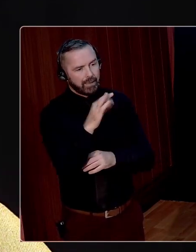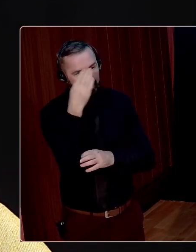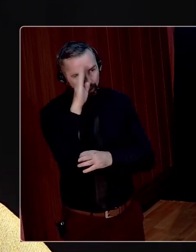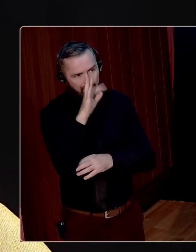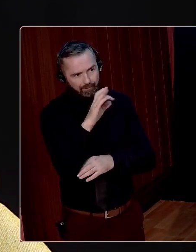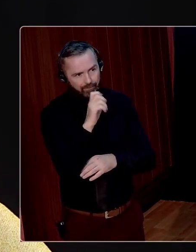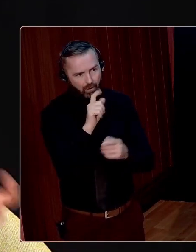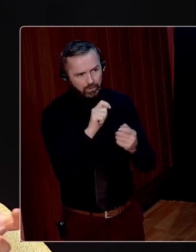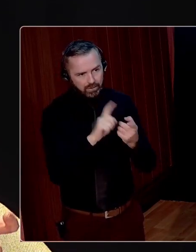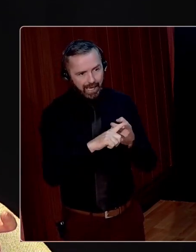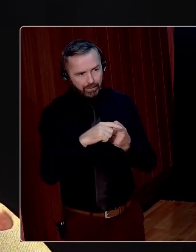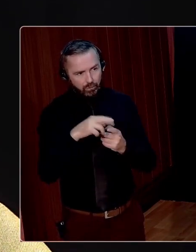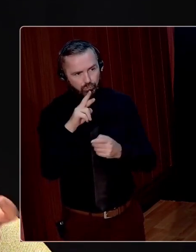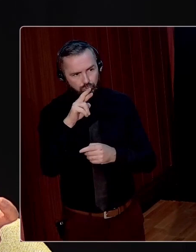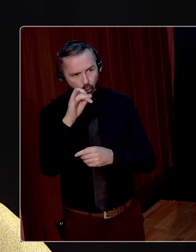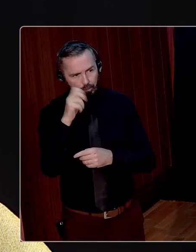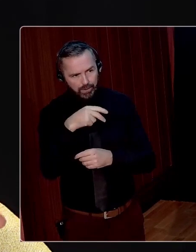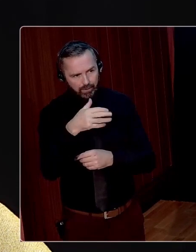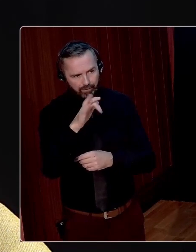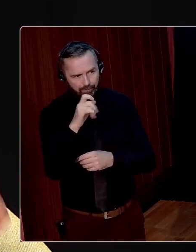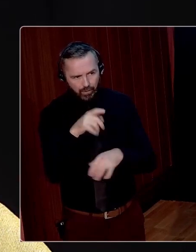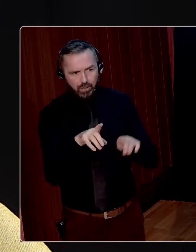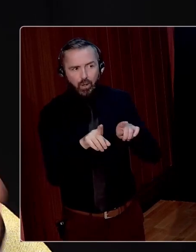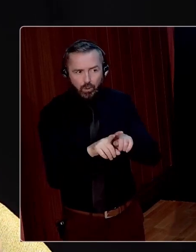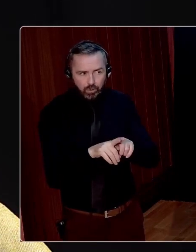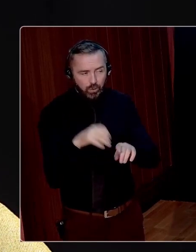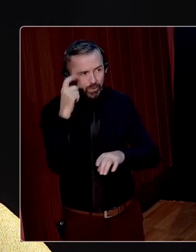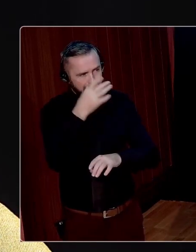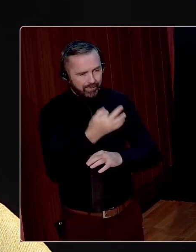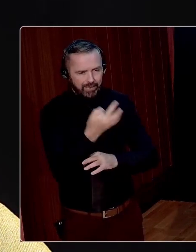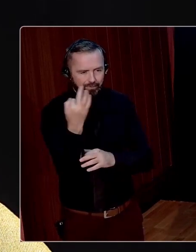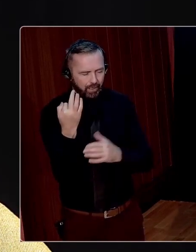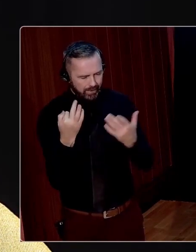the Roman font also. So it was difficult to find, you know,